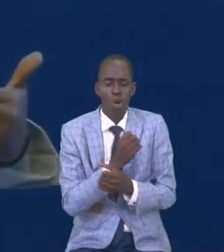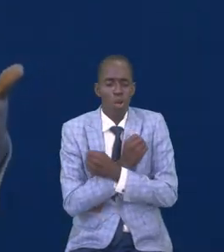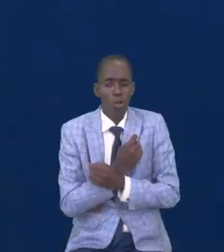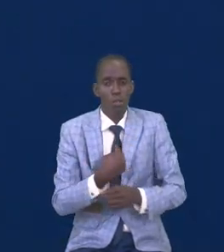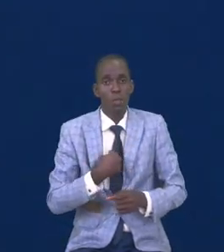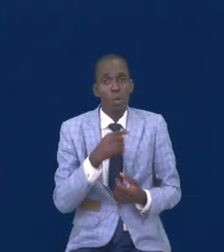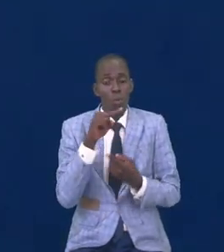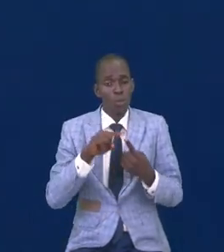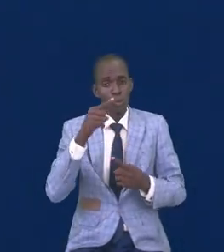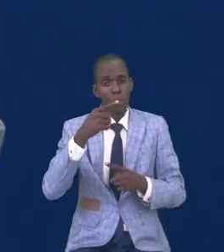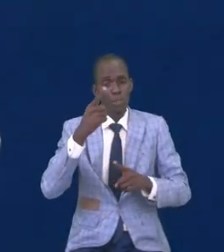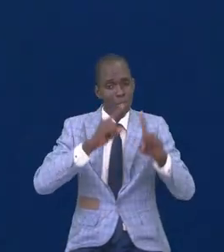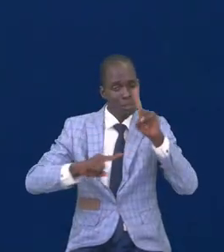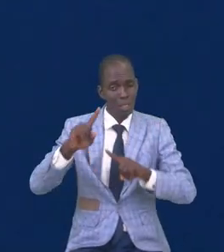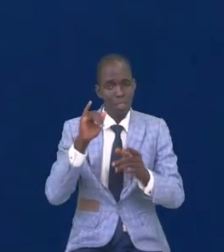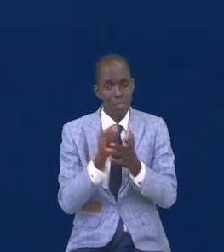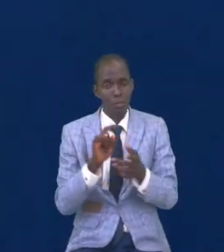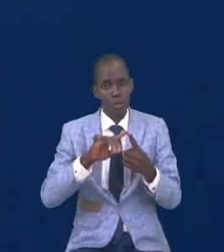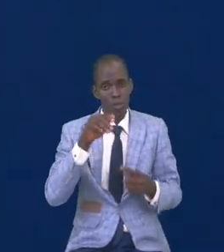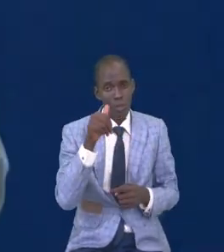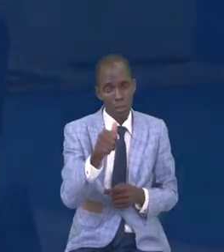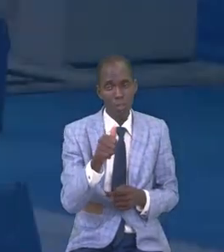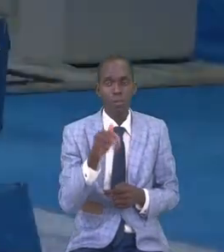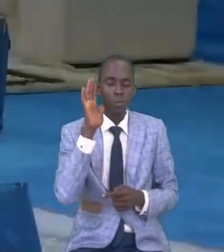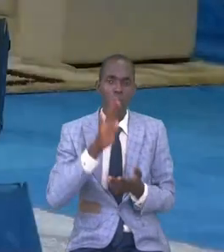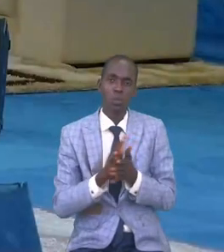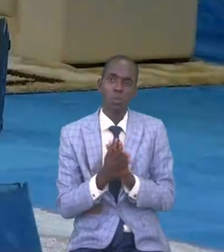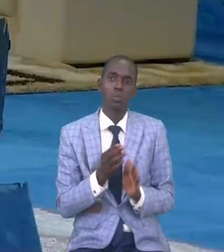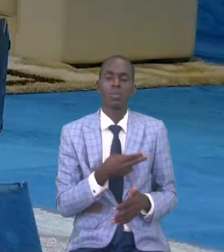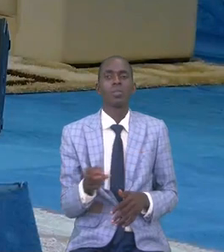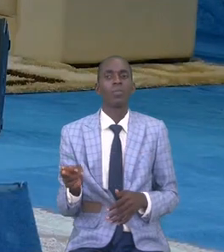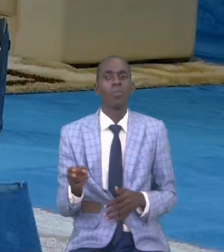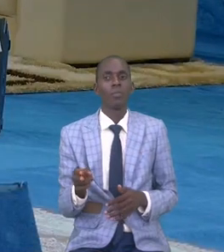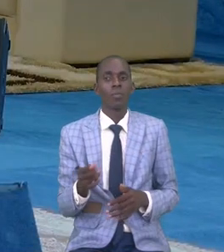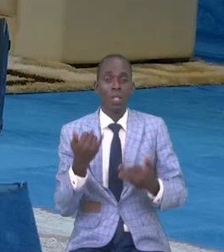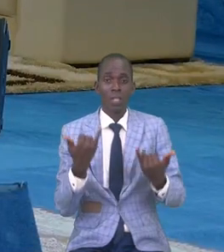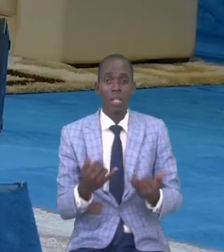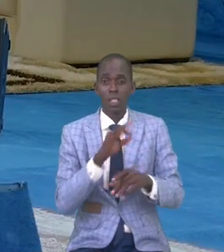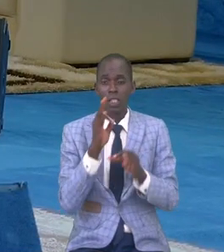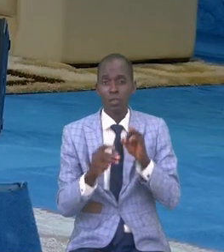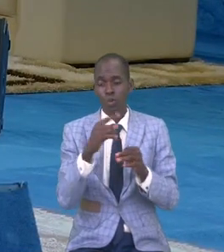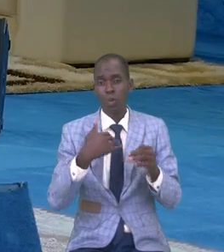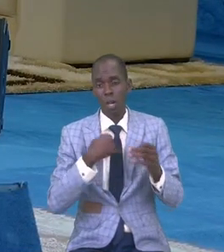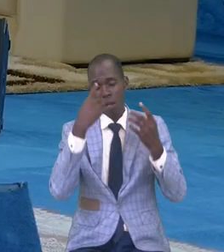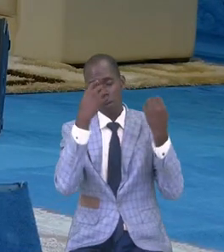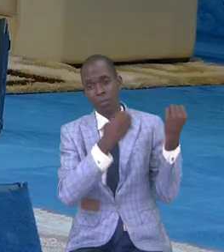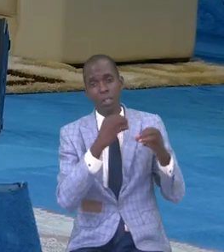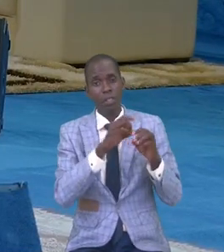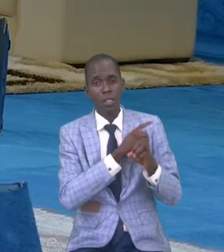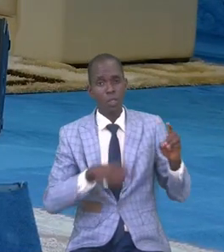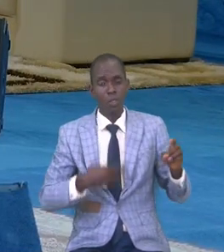to yourself, it makes you miserable. Now, when you have faith in the Lord, here is what you say